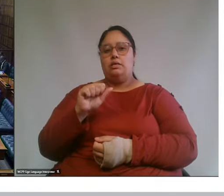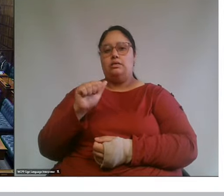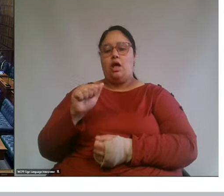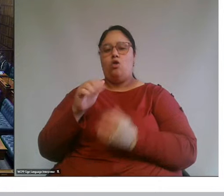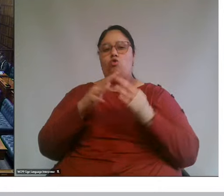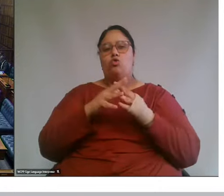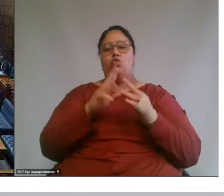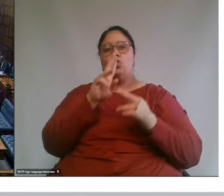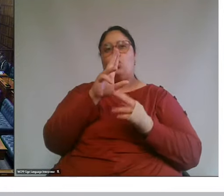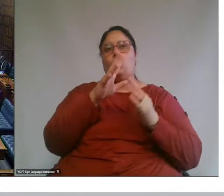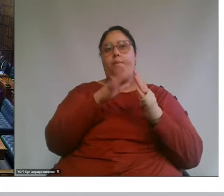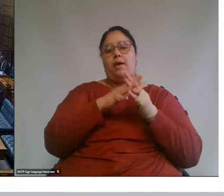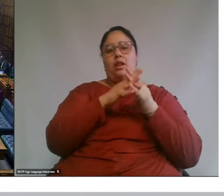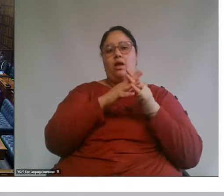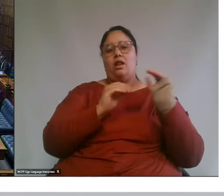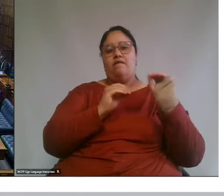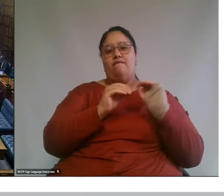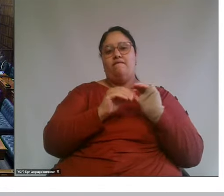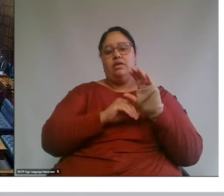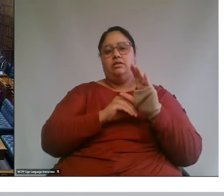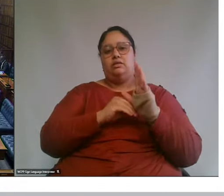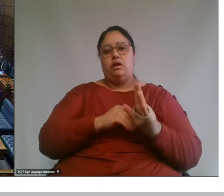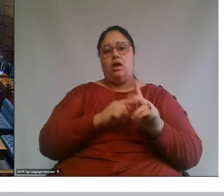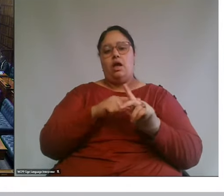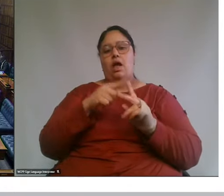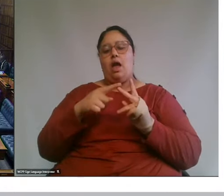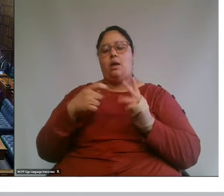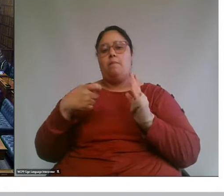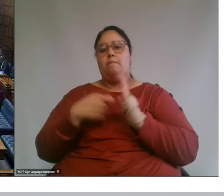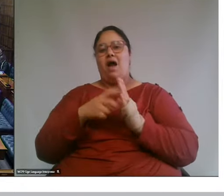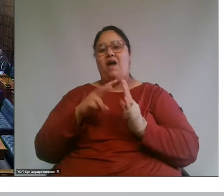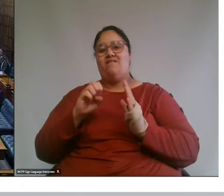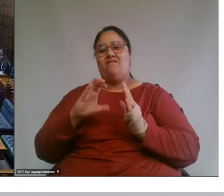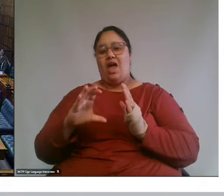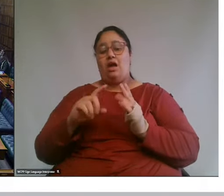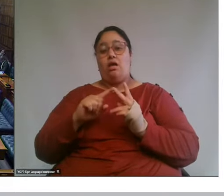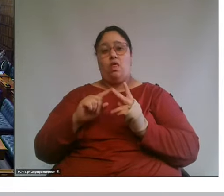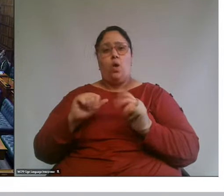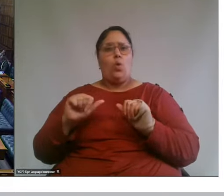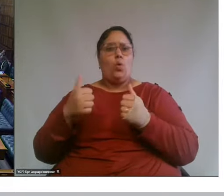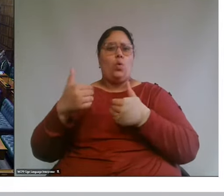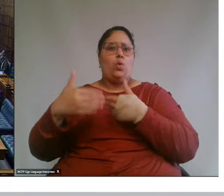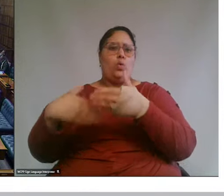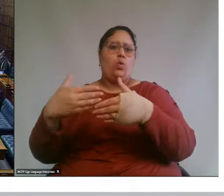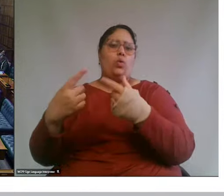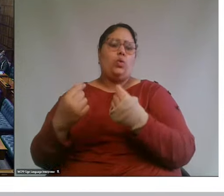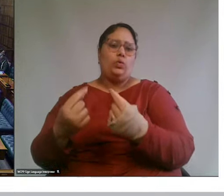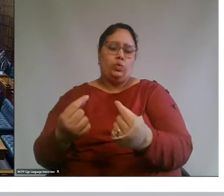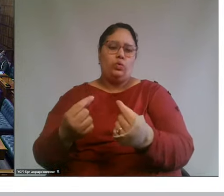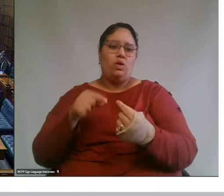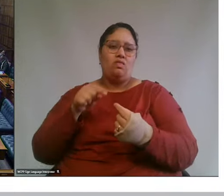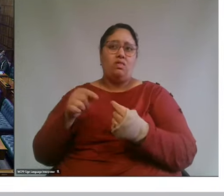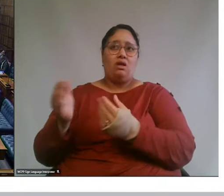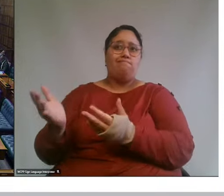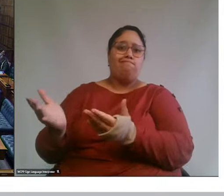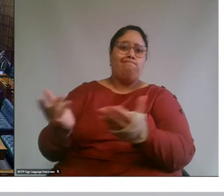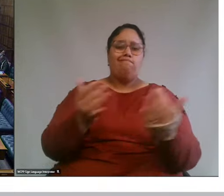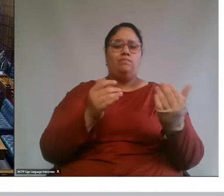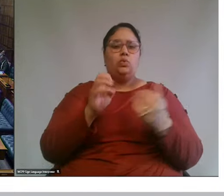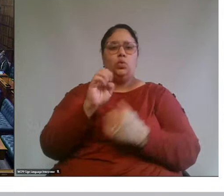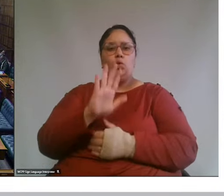investor and then there was obviously BAC um biovac is doing very very well um they've attracted